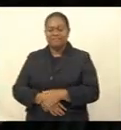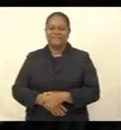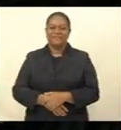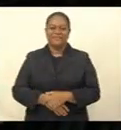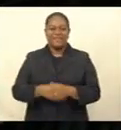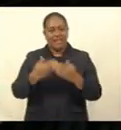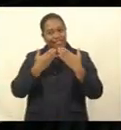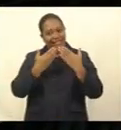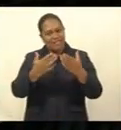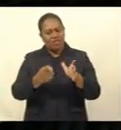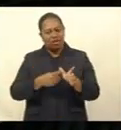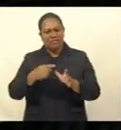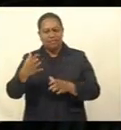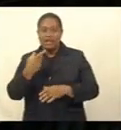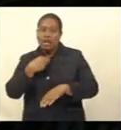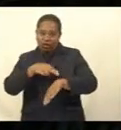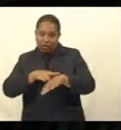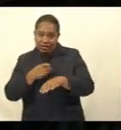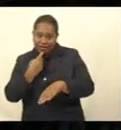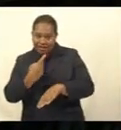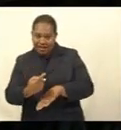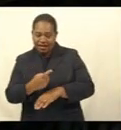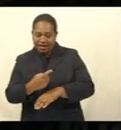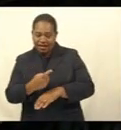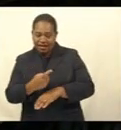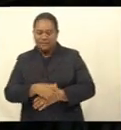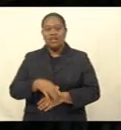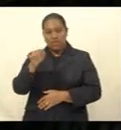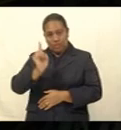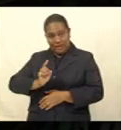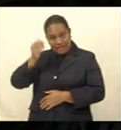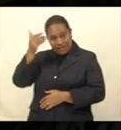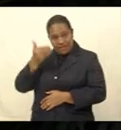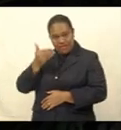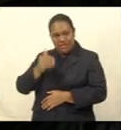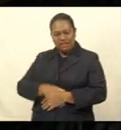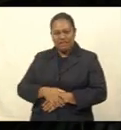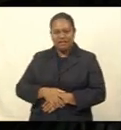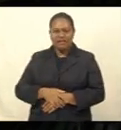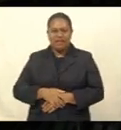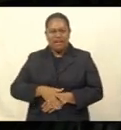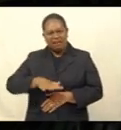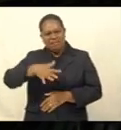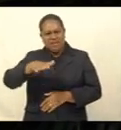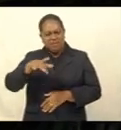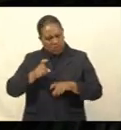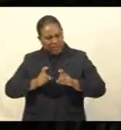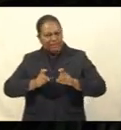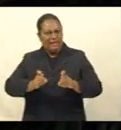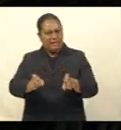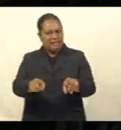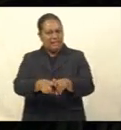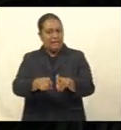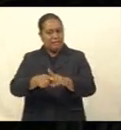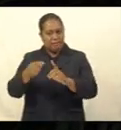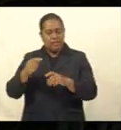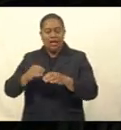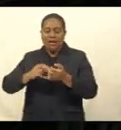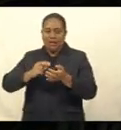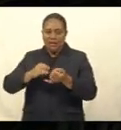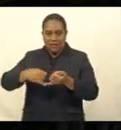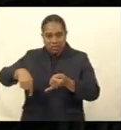Thank you, Ateva. As Dr. Fong said this evening, assuming that we stay the course, the Suva-Nosori